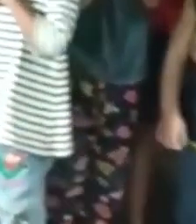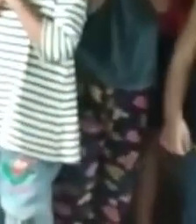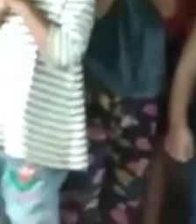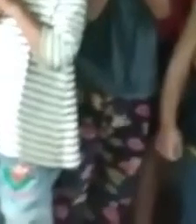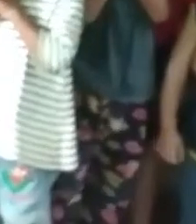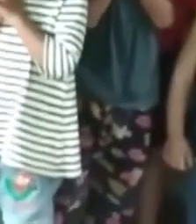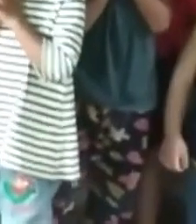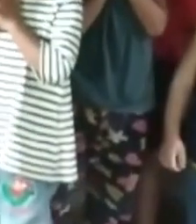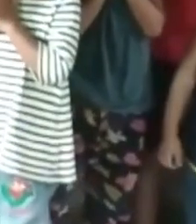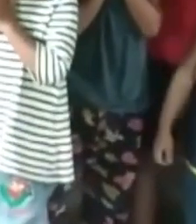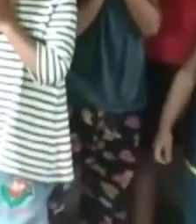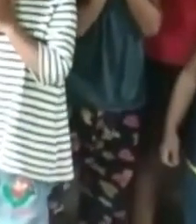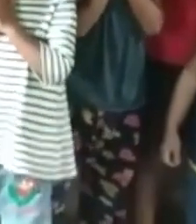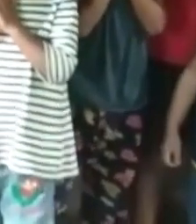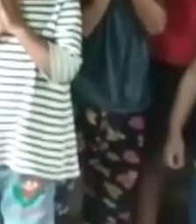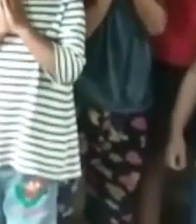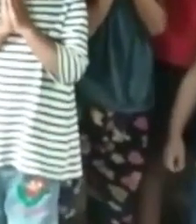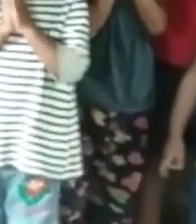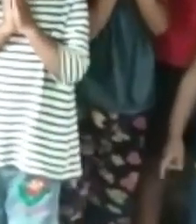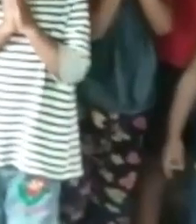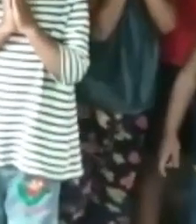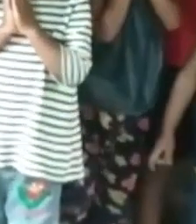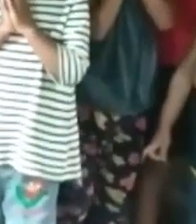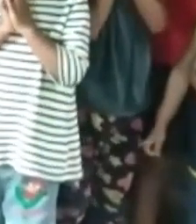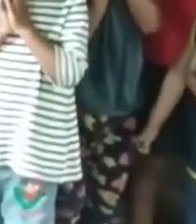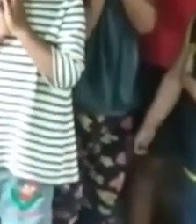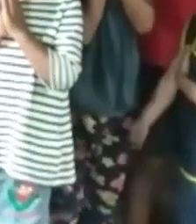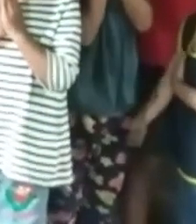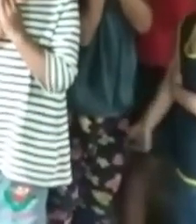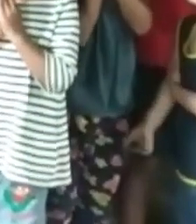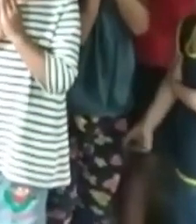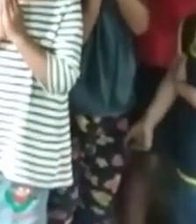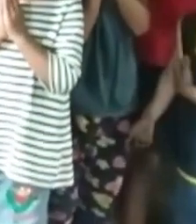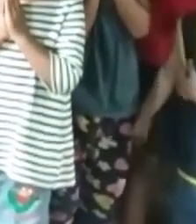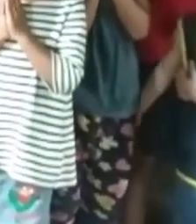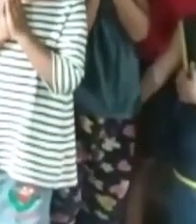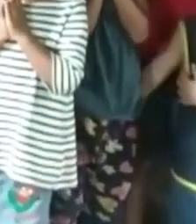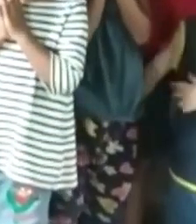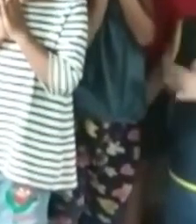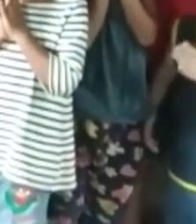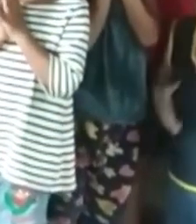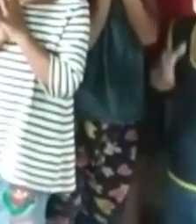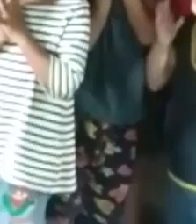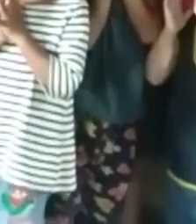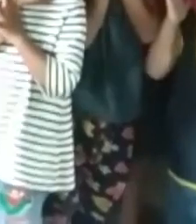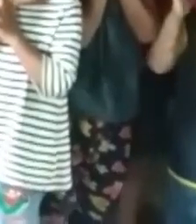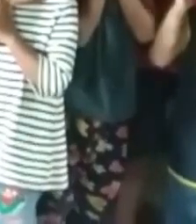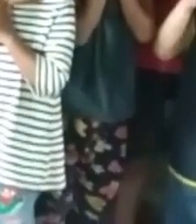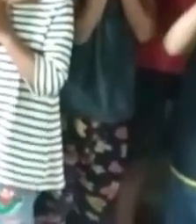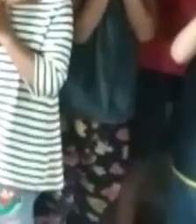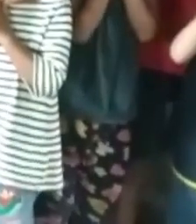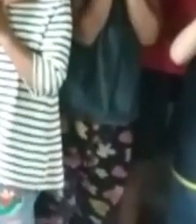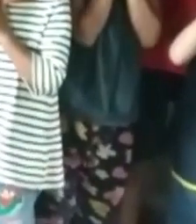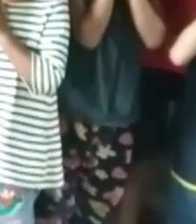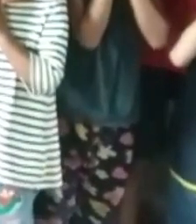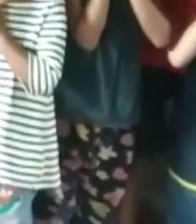for loving me and giving me your own. When I